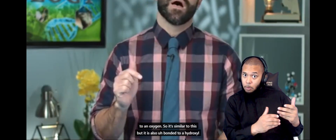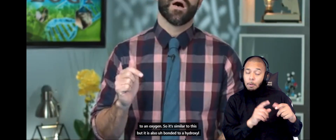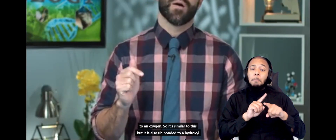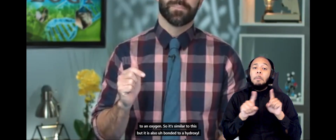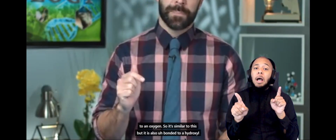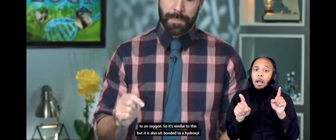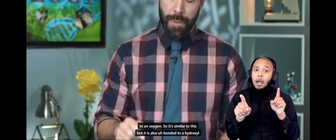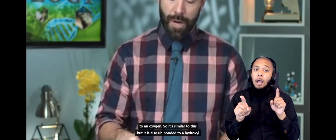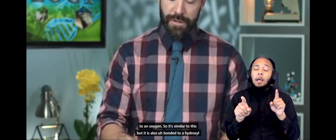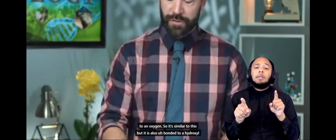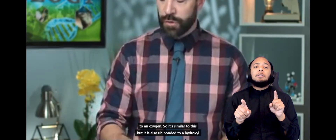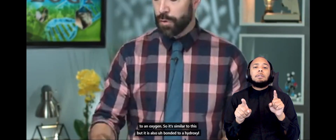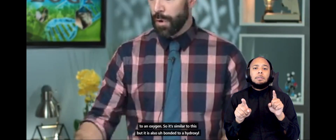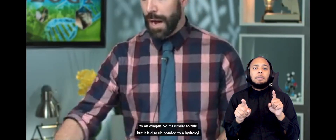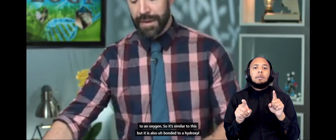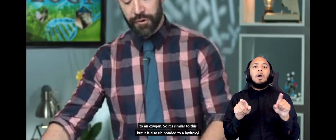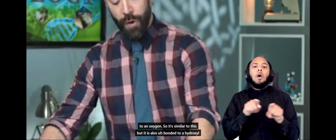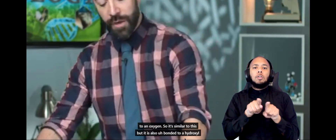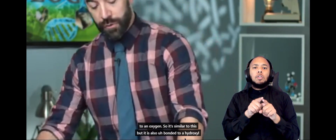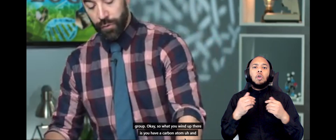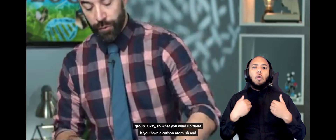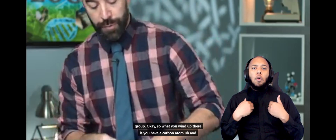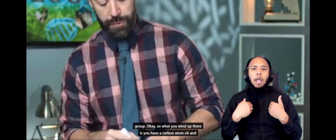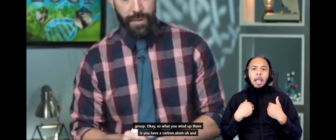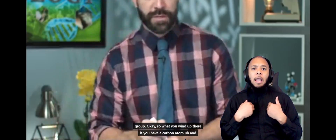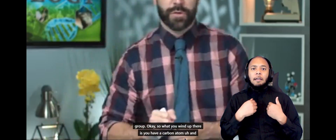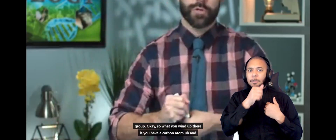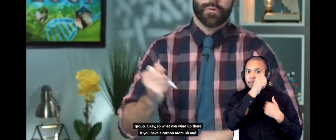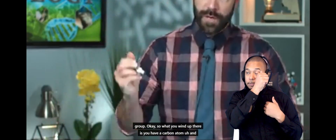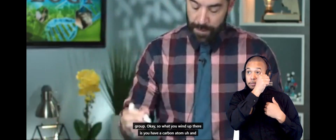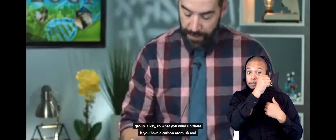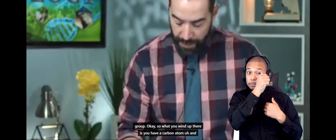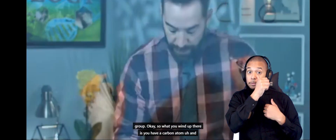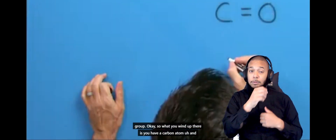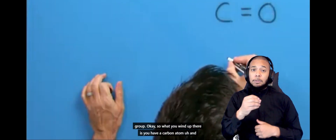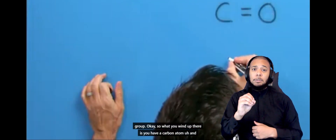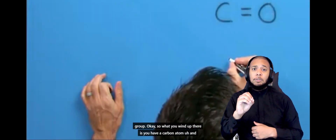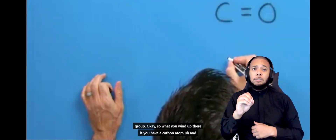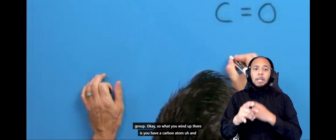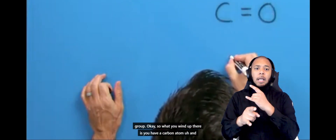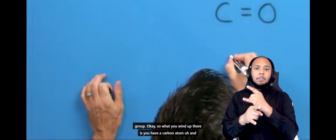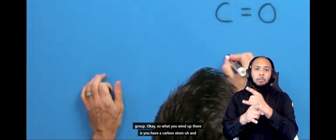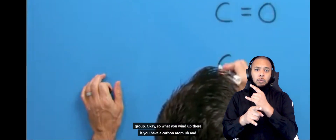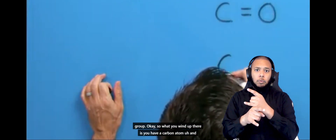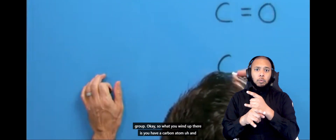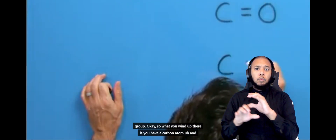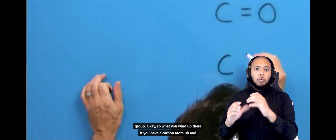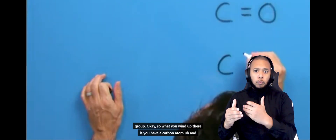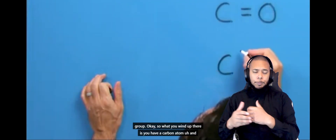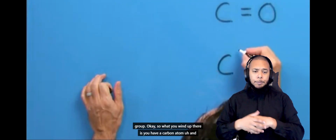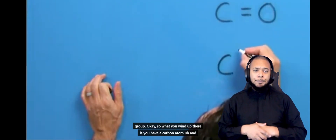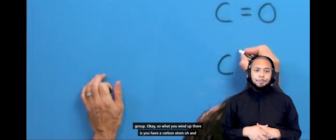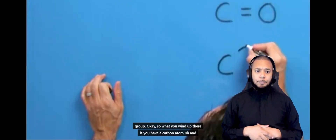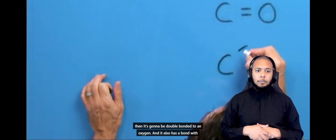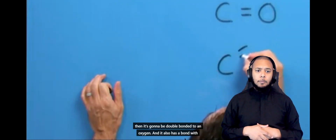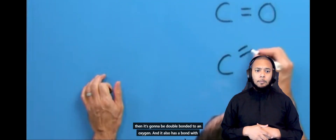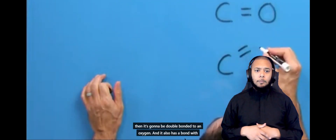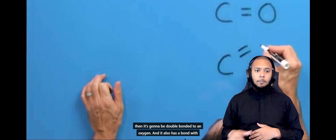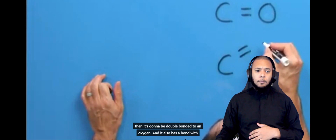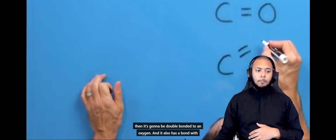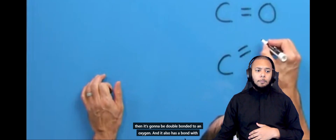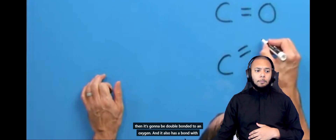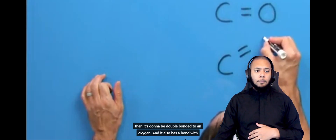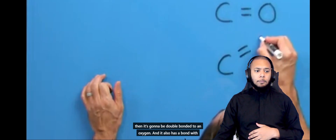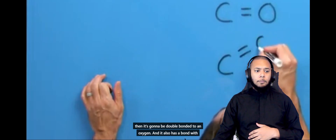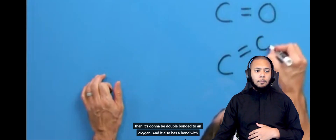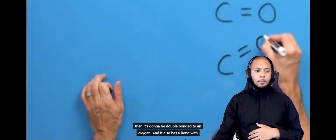also bonded to a hydroxyl group. Okay, so what you wind up there is you have a carbon atom, and then it's going to